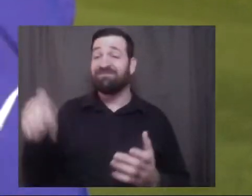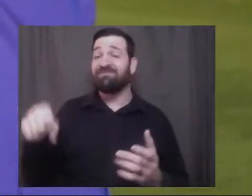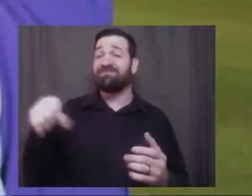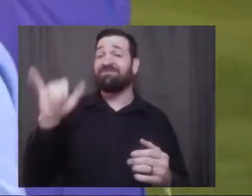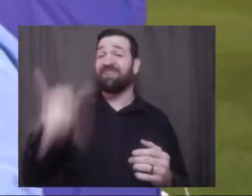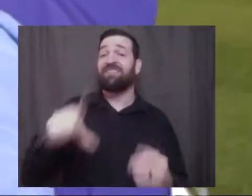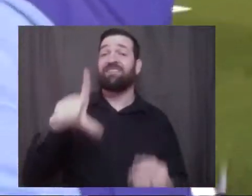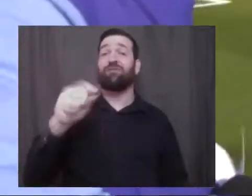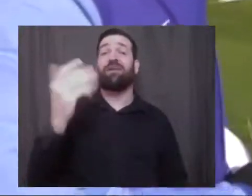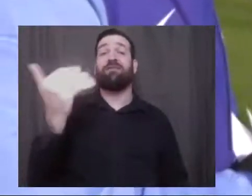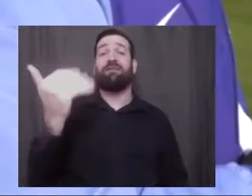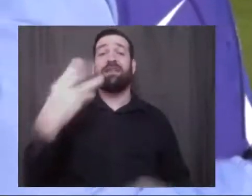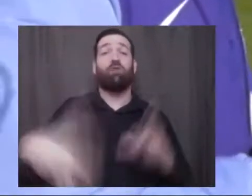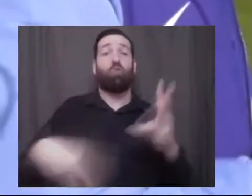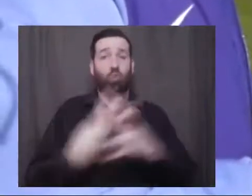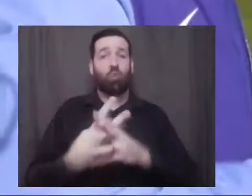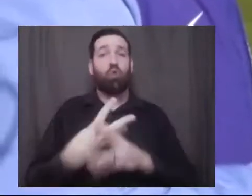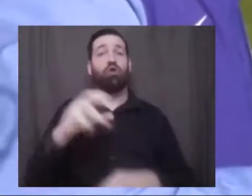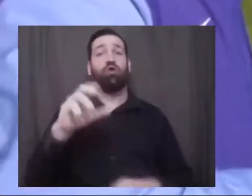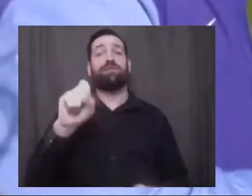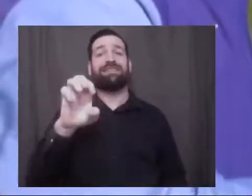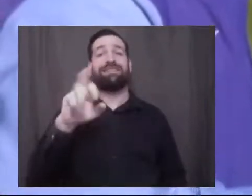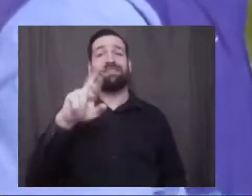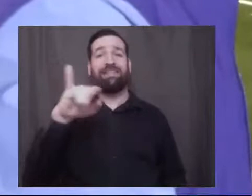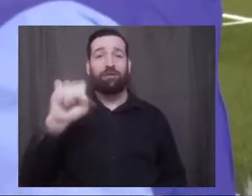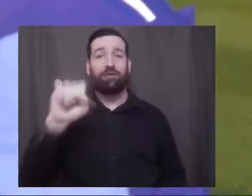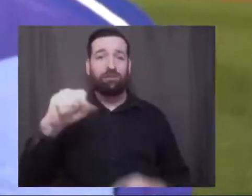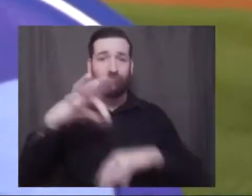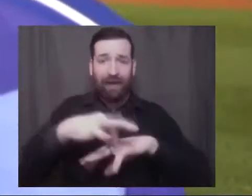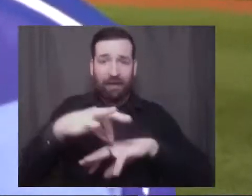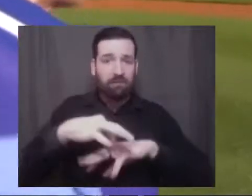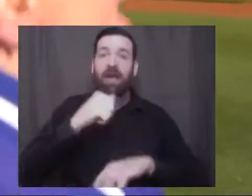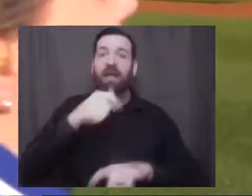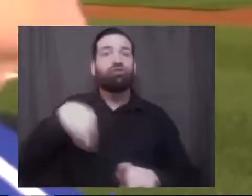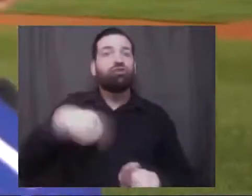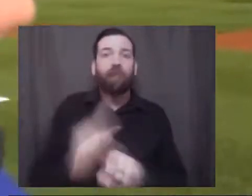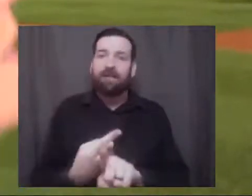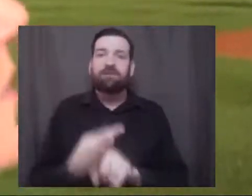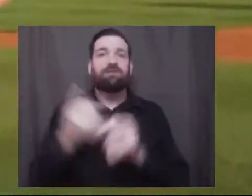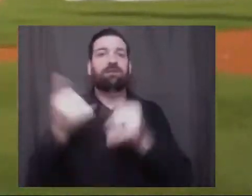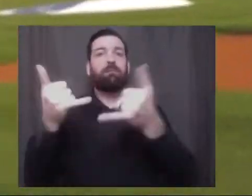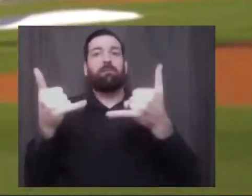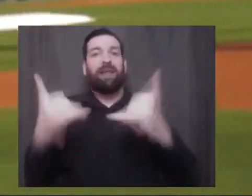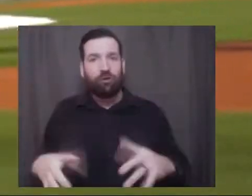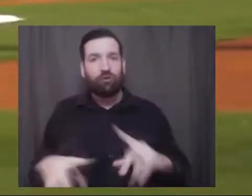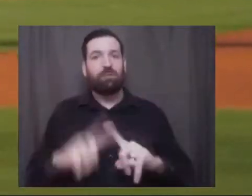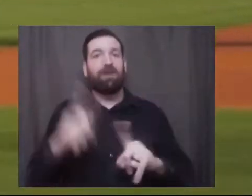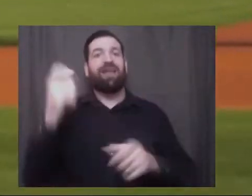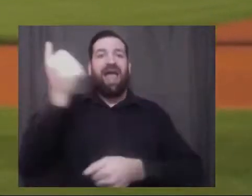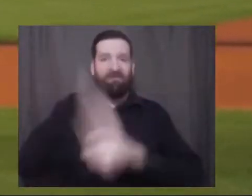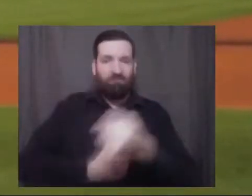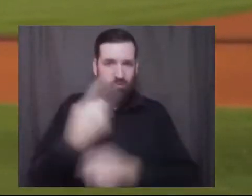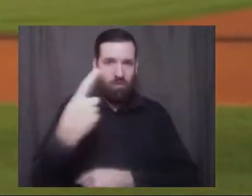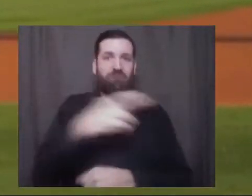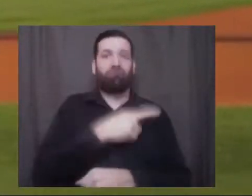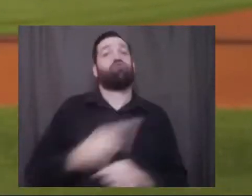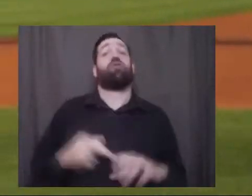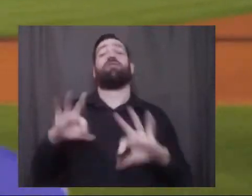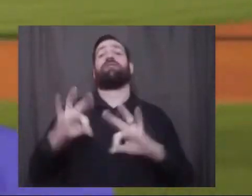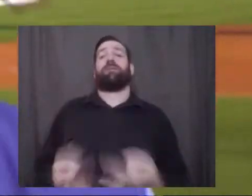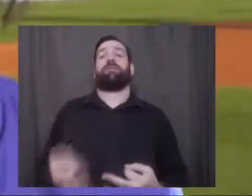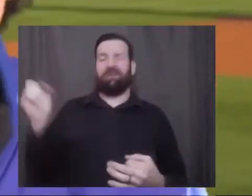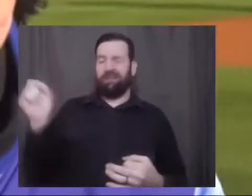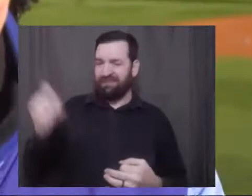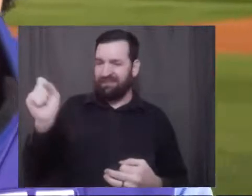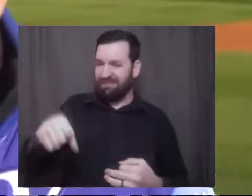World Series ring. So it's not just the players that play for the ring; it's everybody that's in the family. Absolutely, it is. It's a family affair.